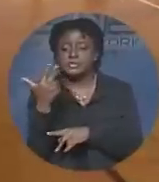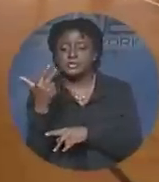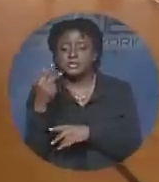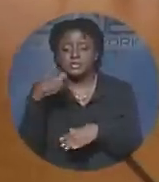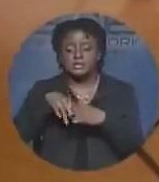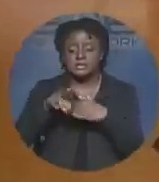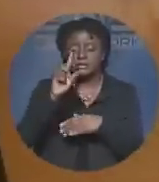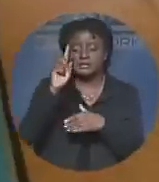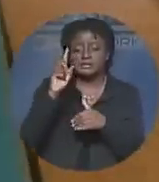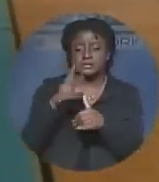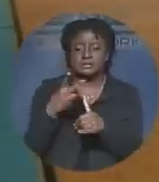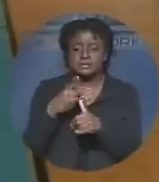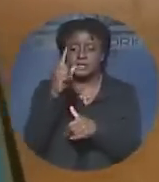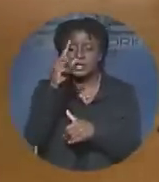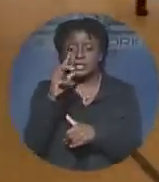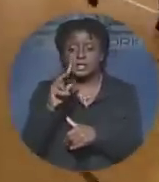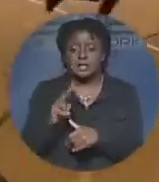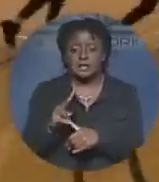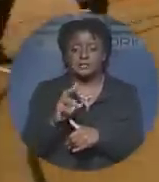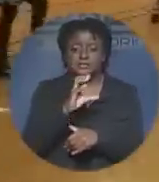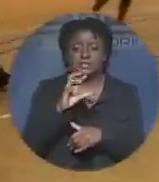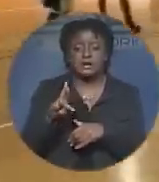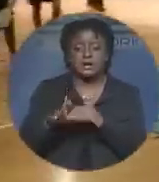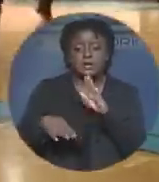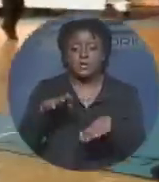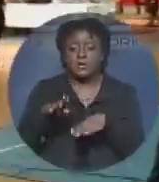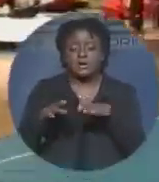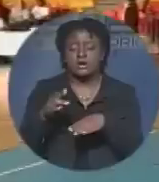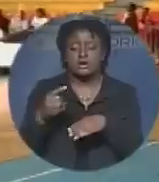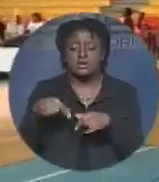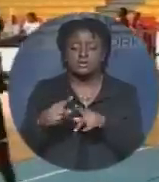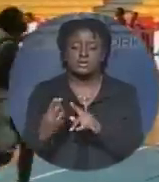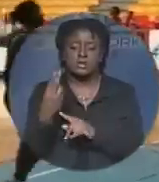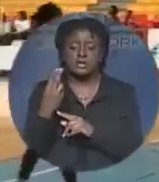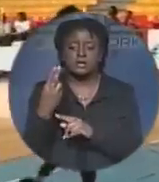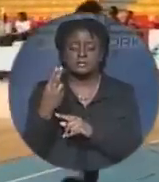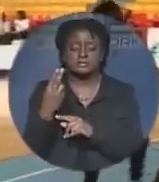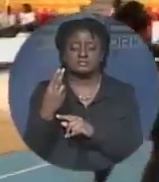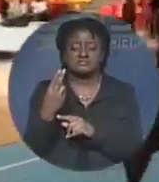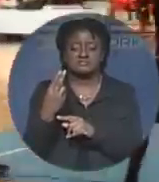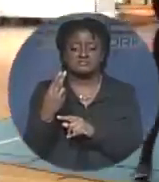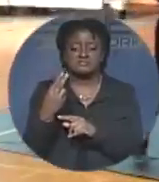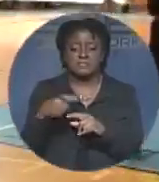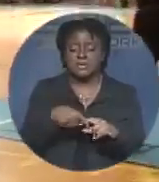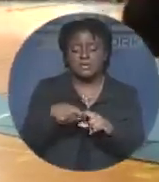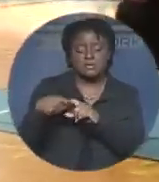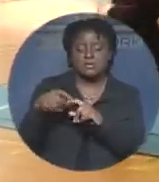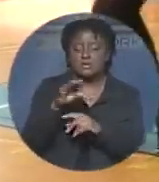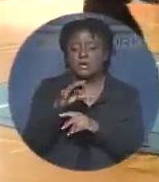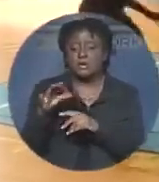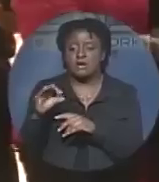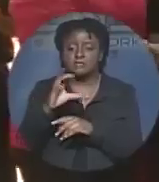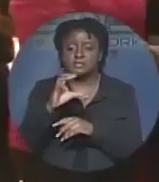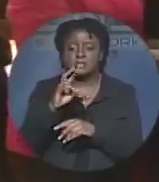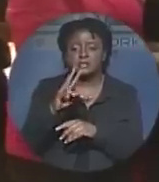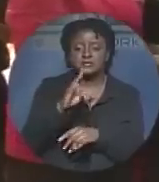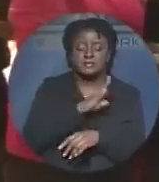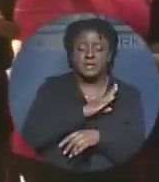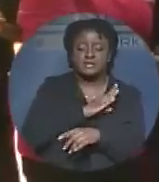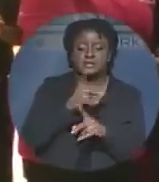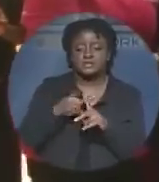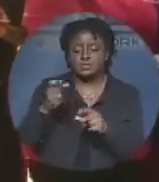second half, C.R. Walker would step it up a bit. They would go on to hold off C.V. Bethel Stingrays to win